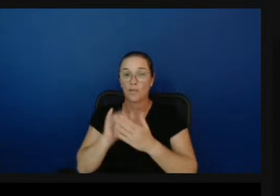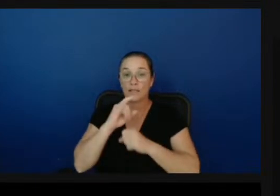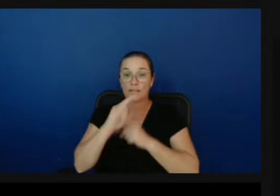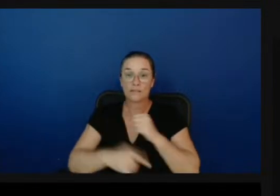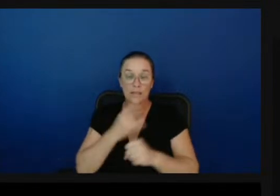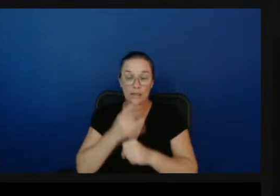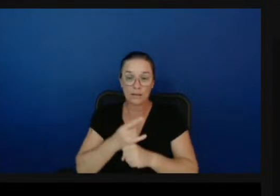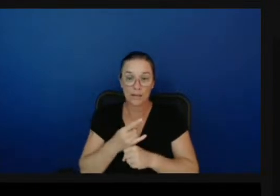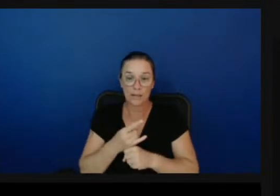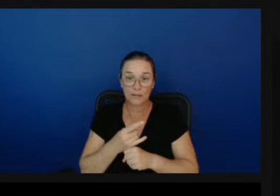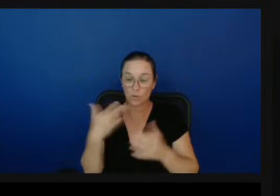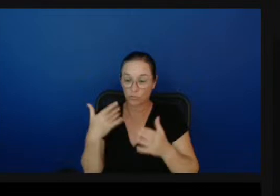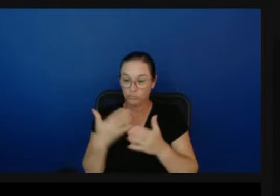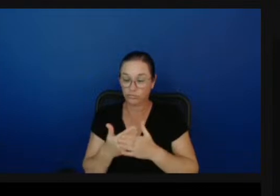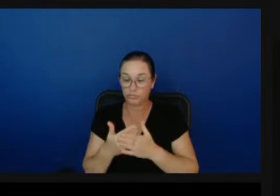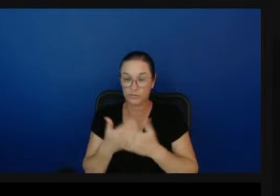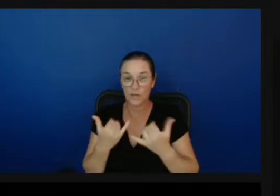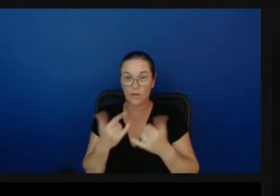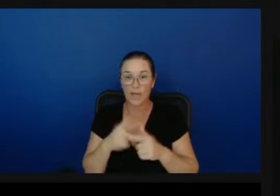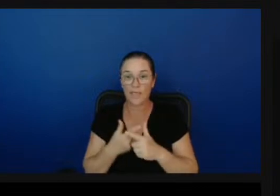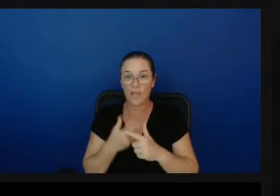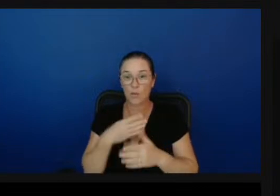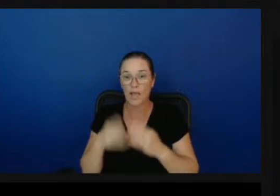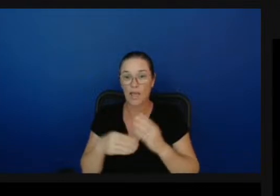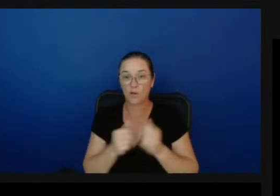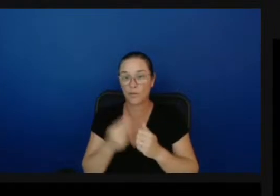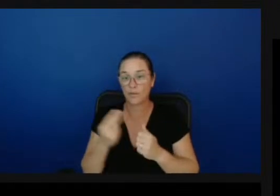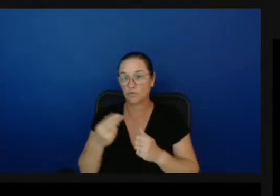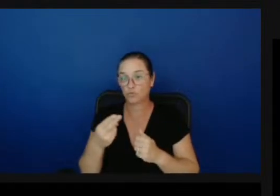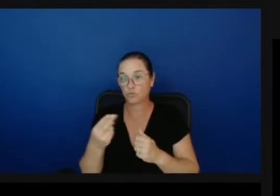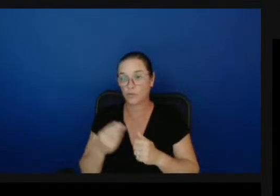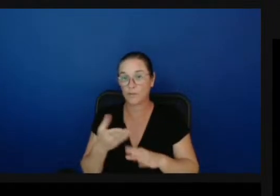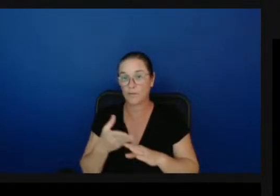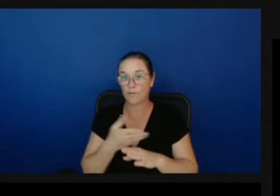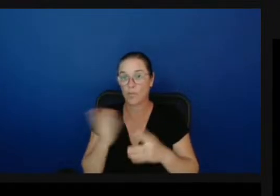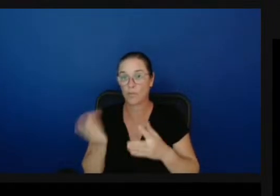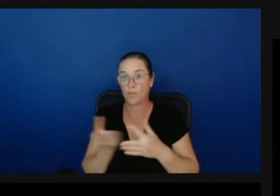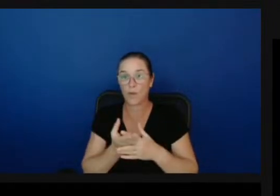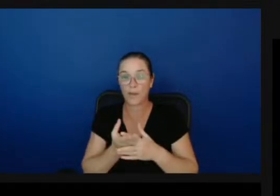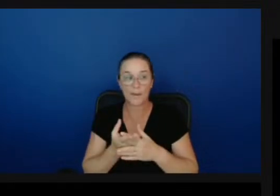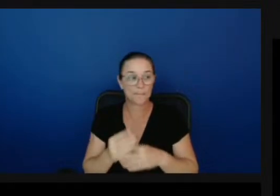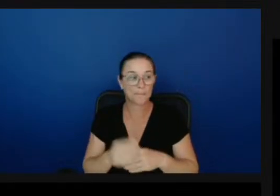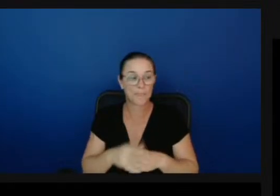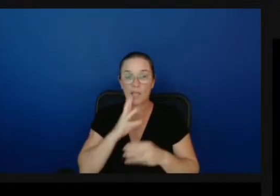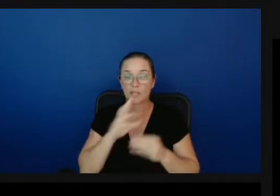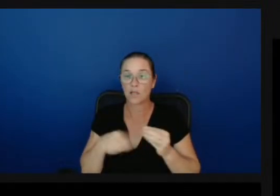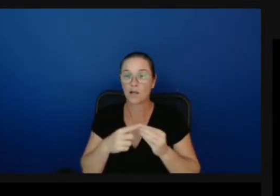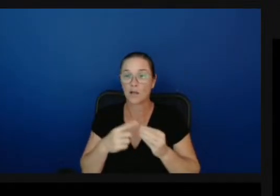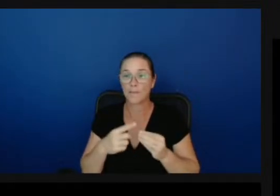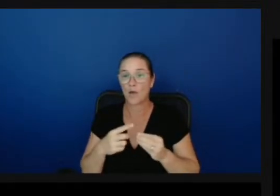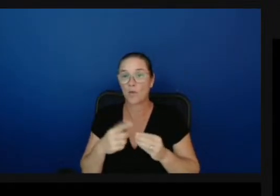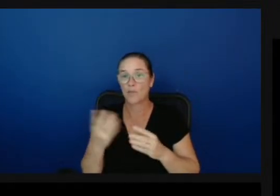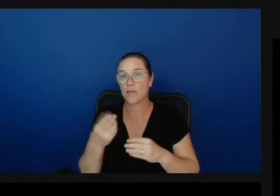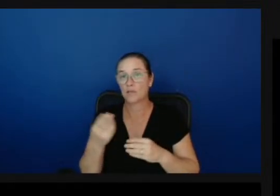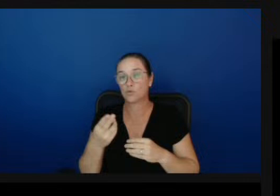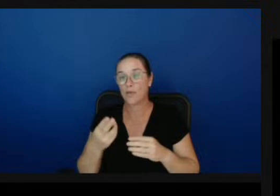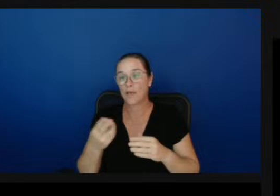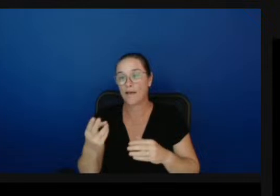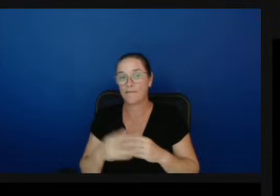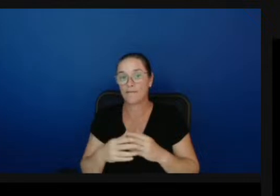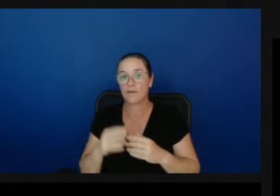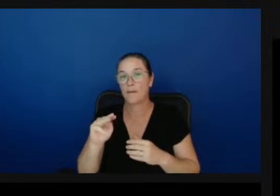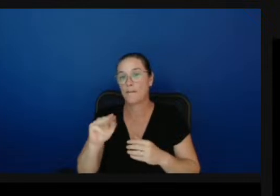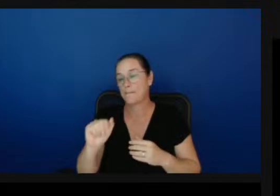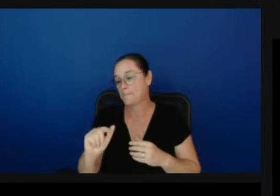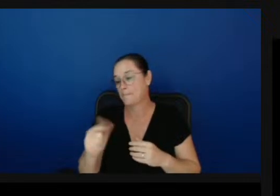current. And I thought I would end historically before our break here, just talking about the history of magma supply here. And so the